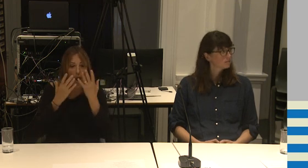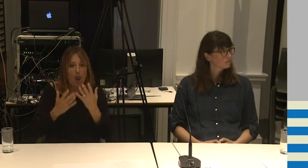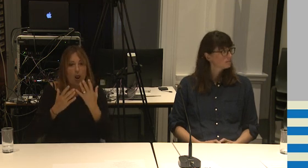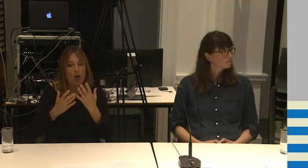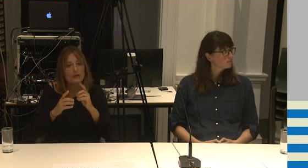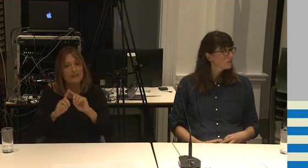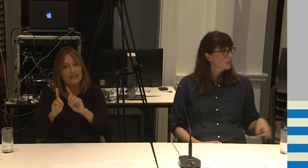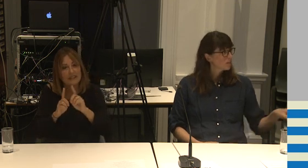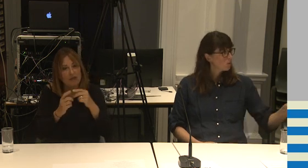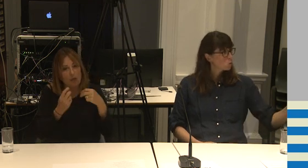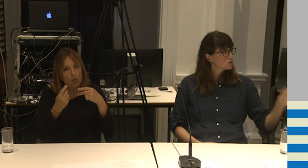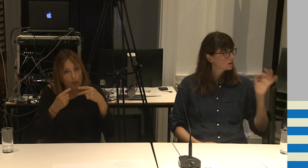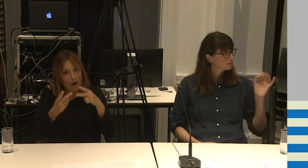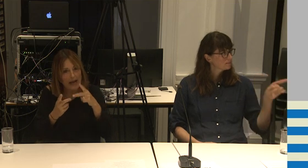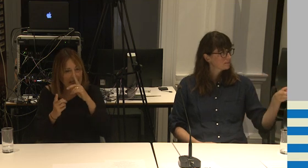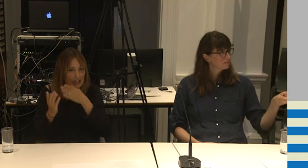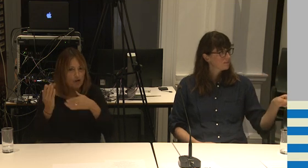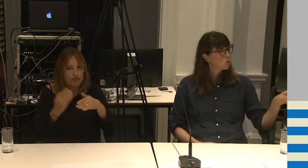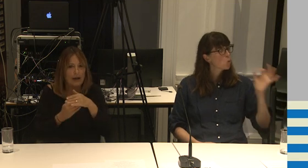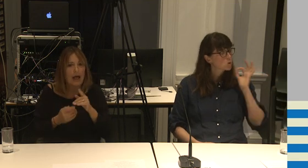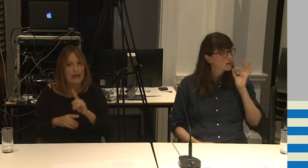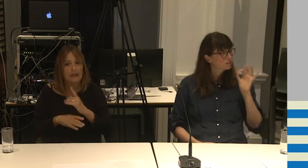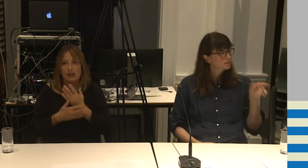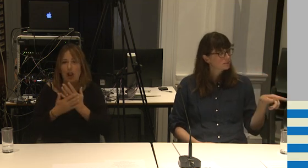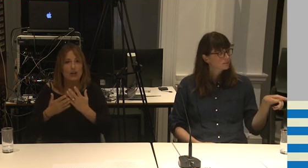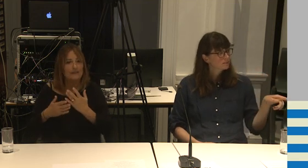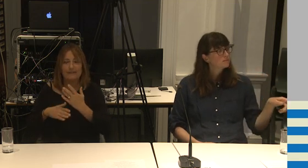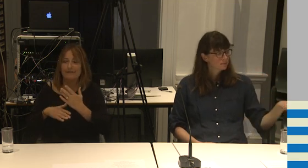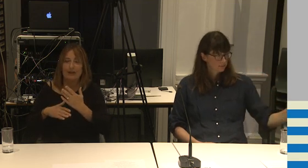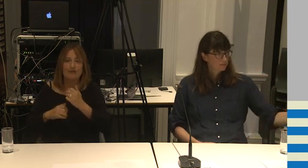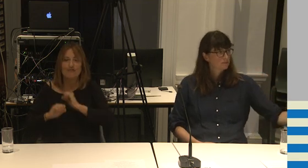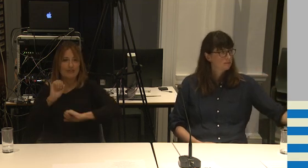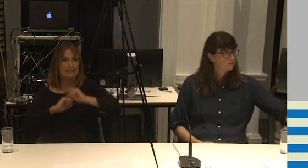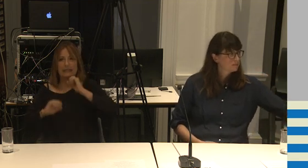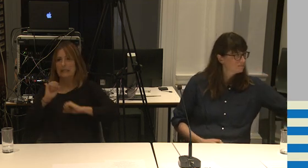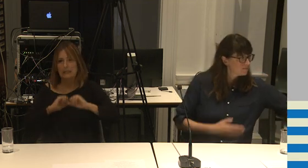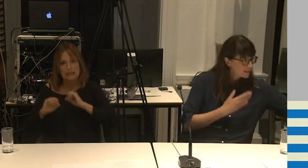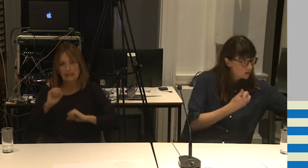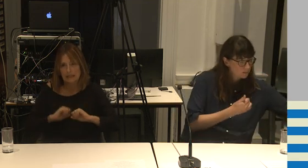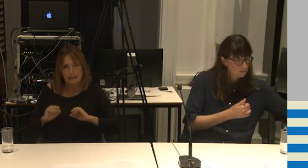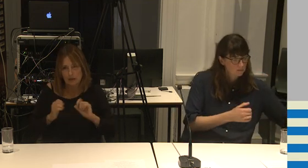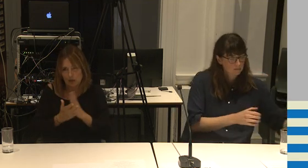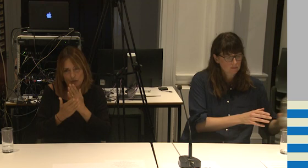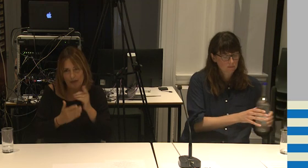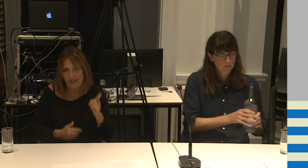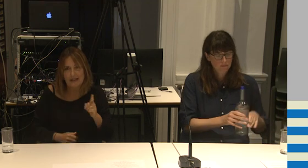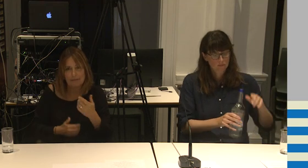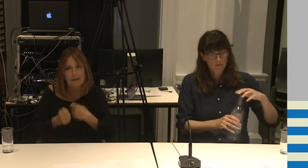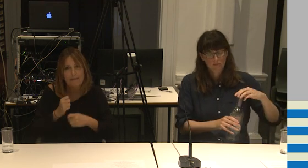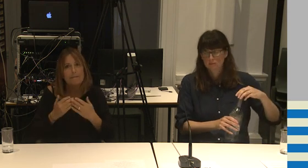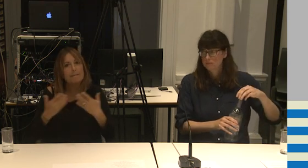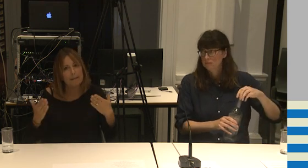around that. And I think institutional resistance to interpreting that is a big barrier as well.